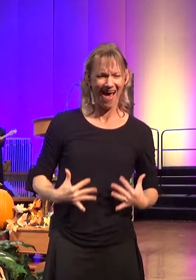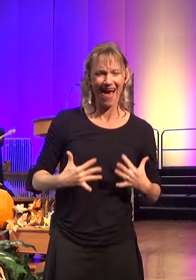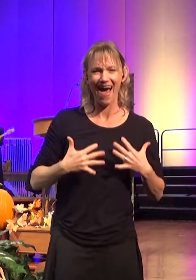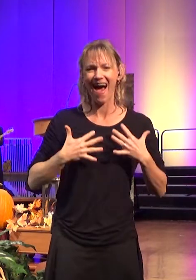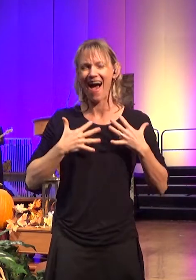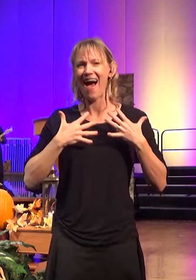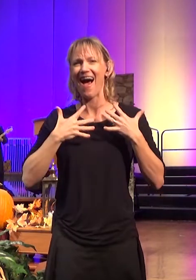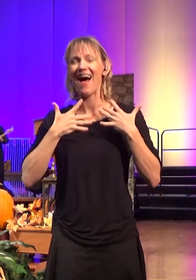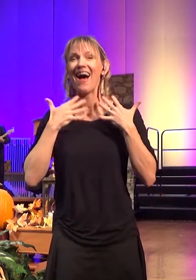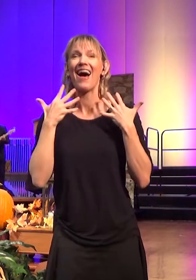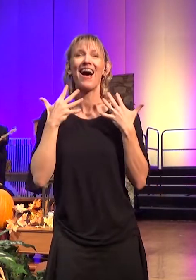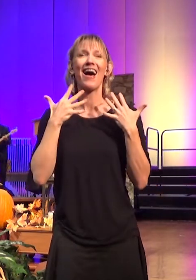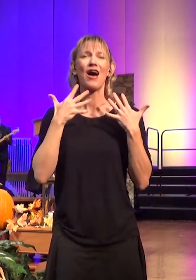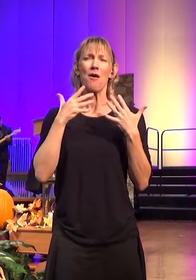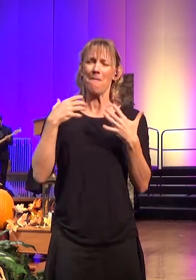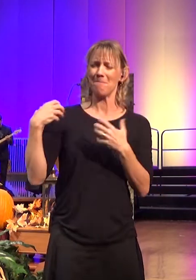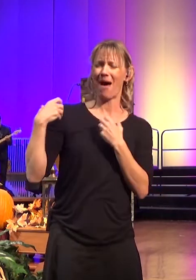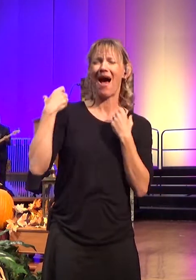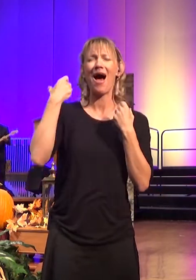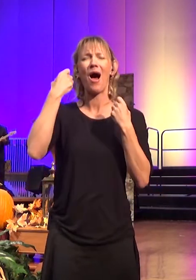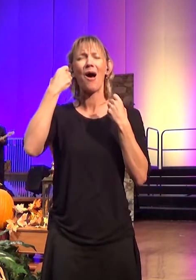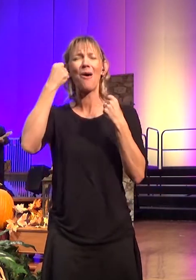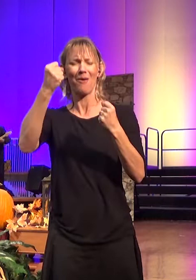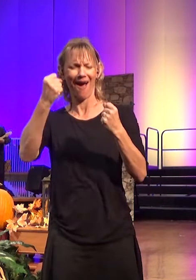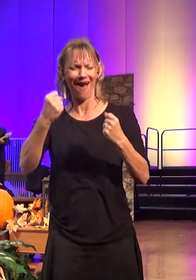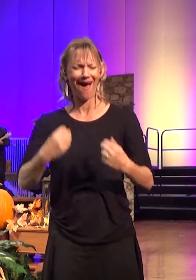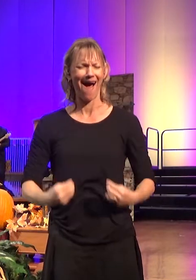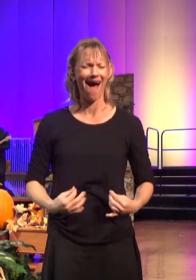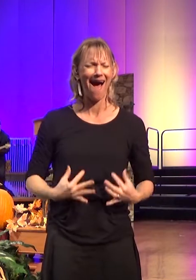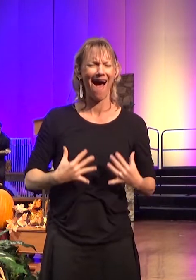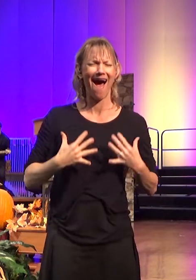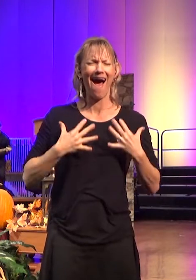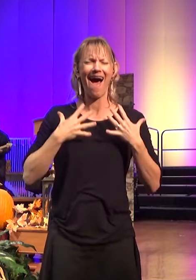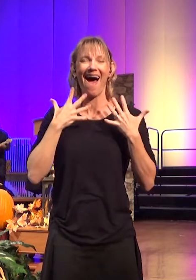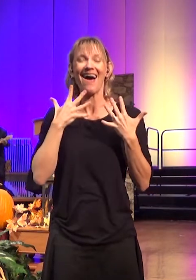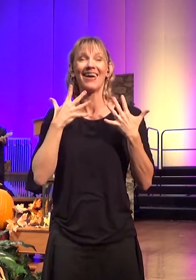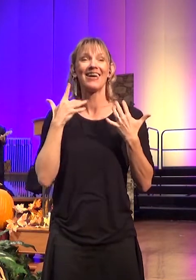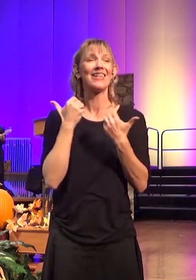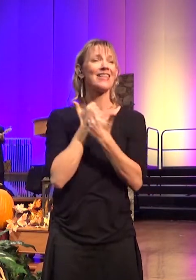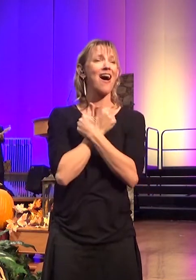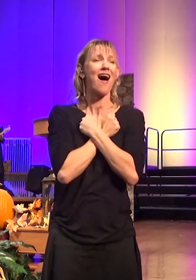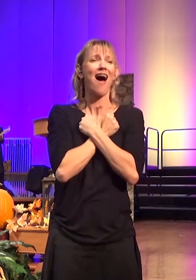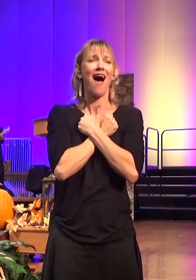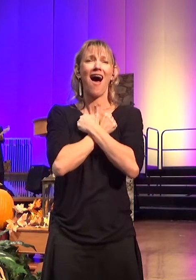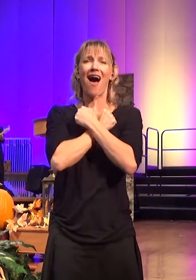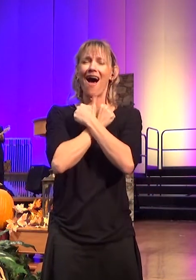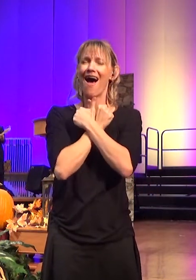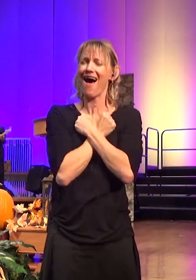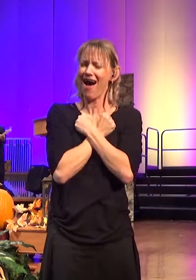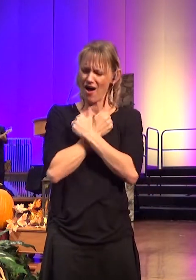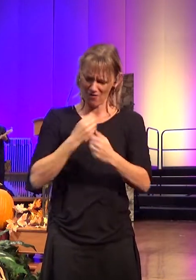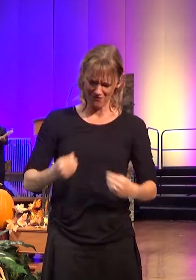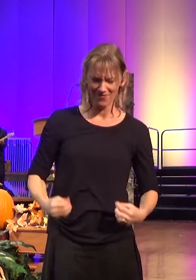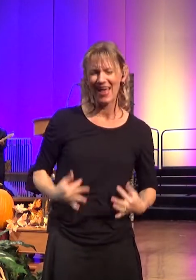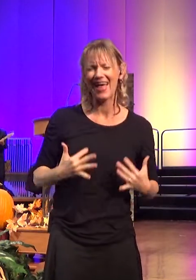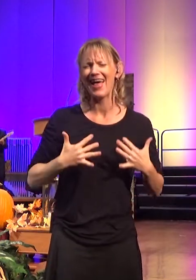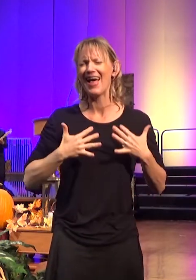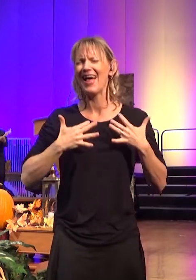that goodness. Fill me with that power. Fill me with